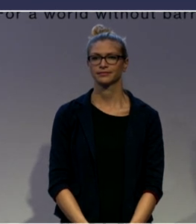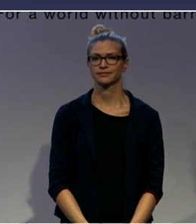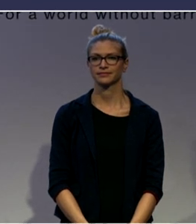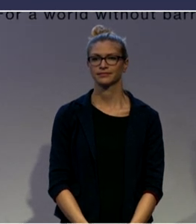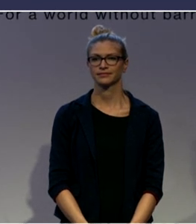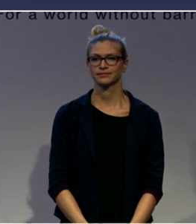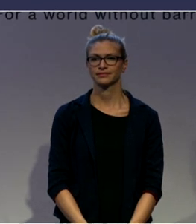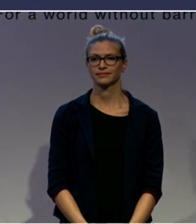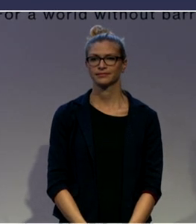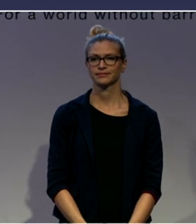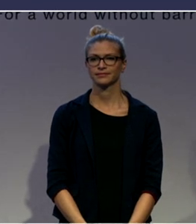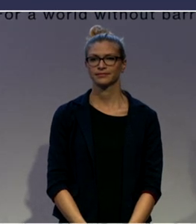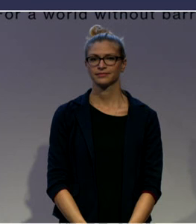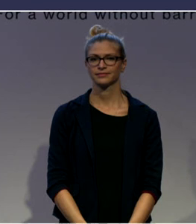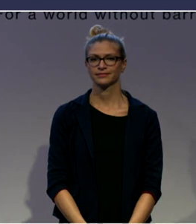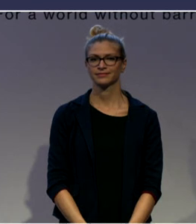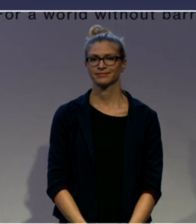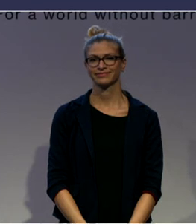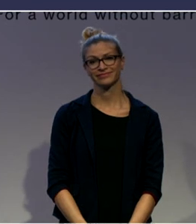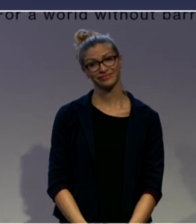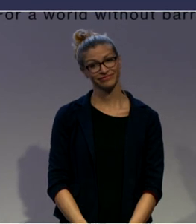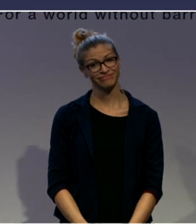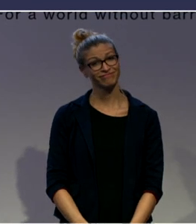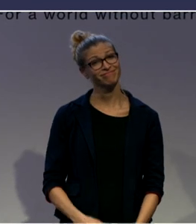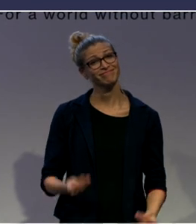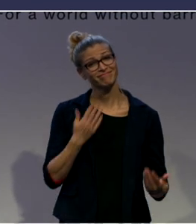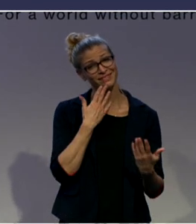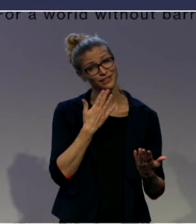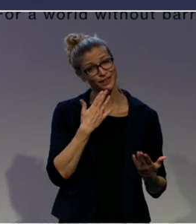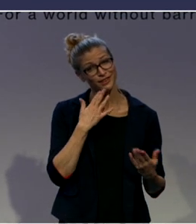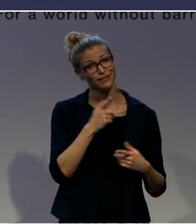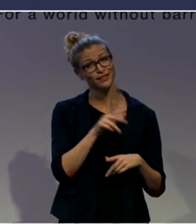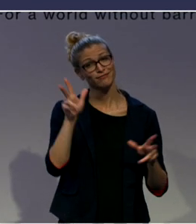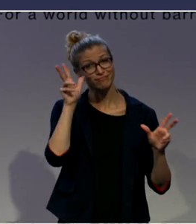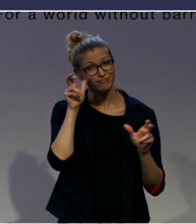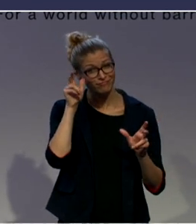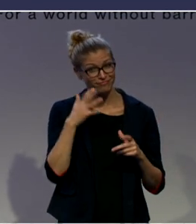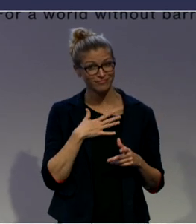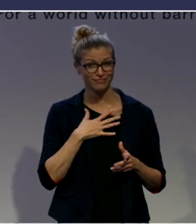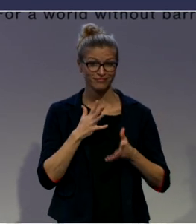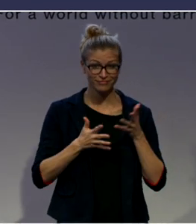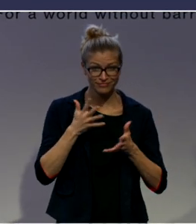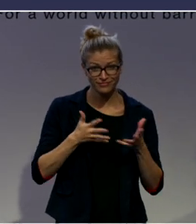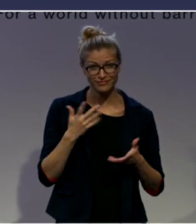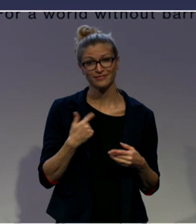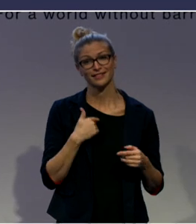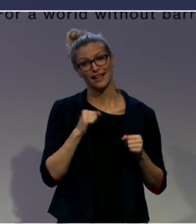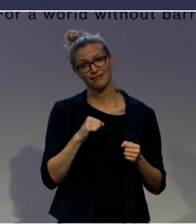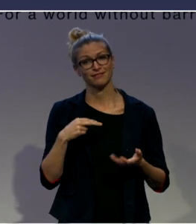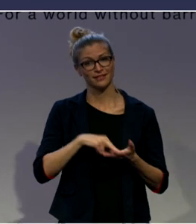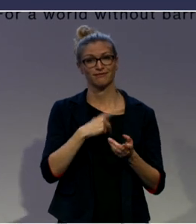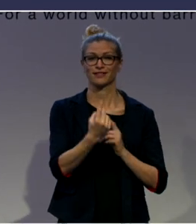escuchado. Well, she wants to say thank you very much for listening to her and giving her the opportunity to be here. Thank you very